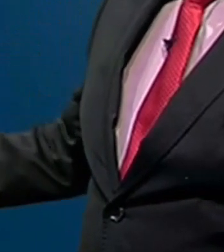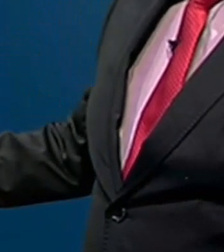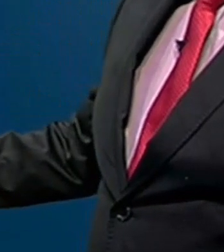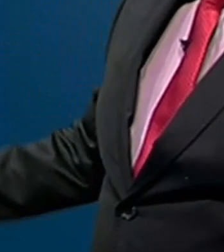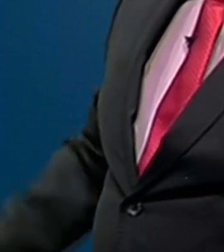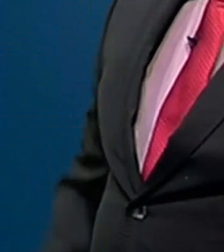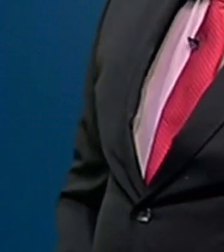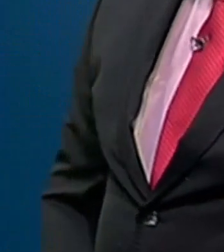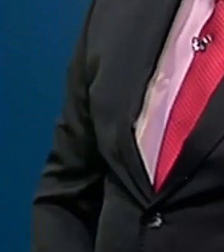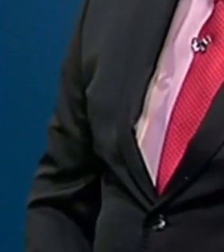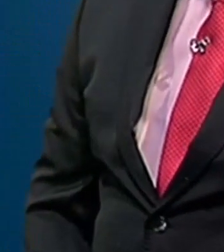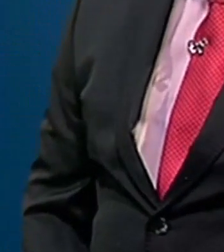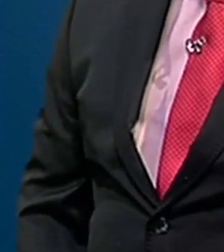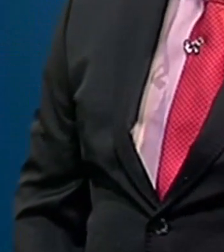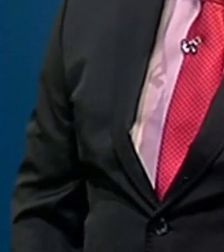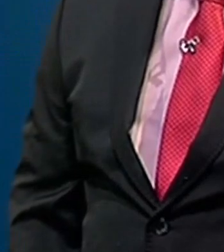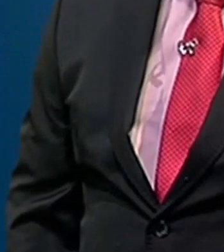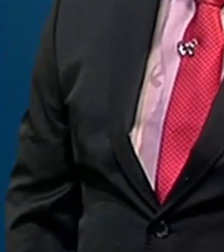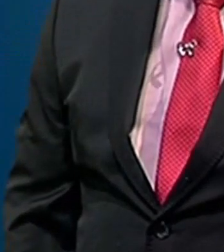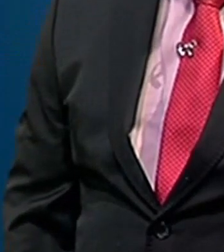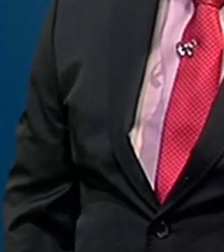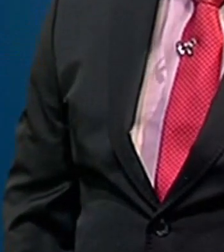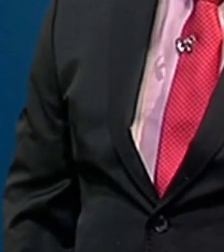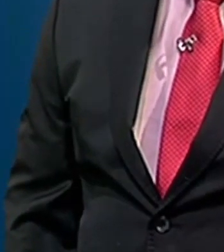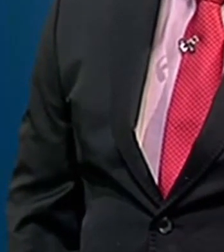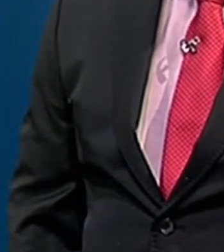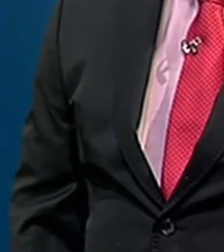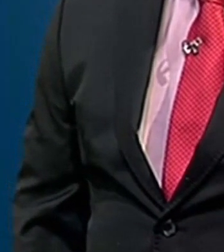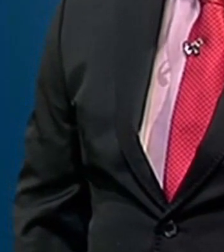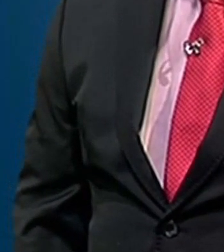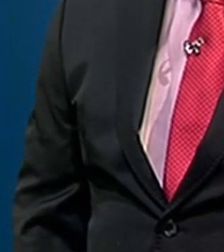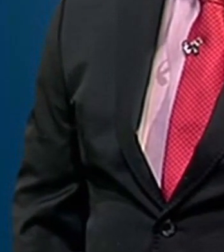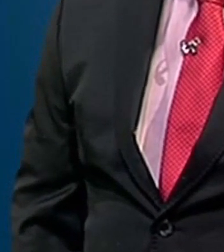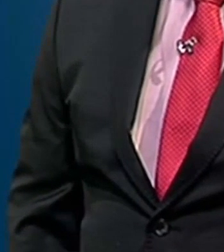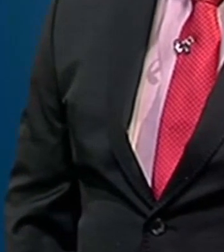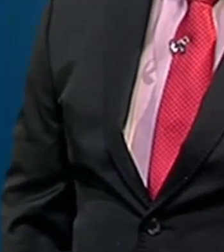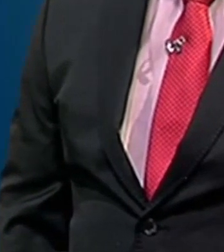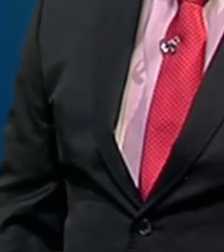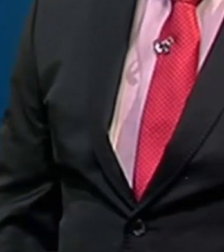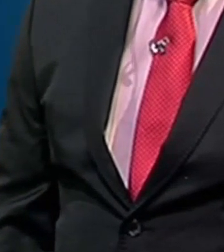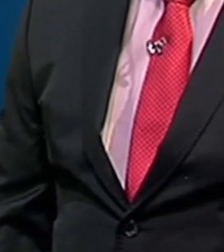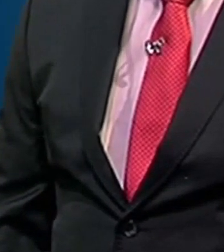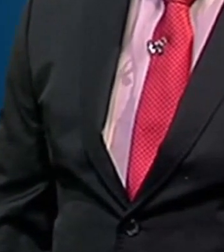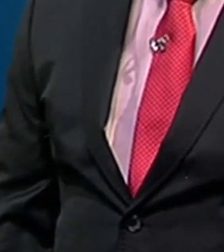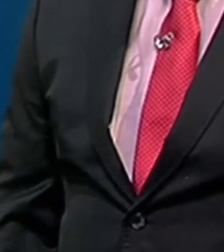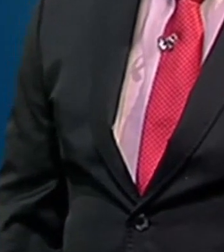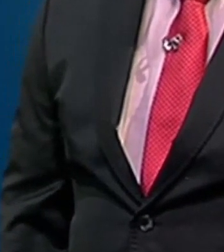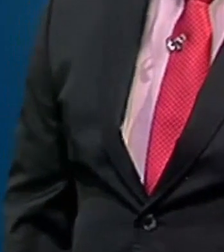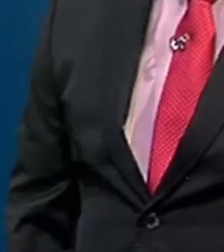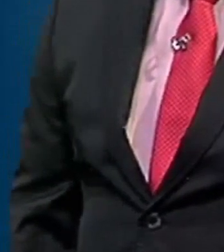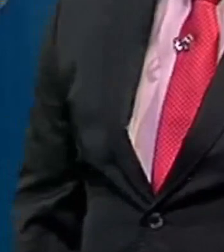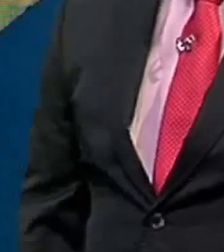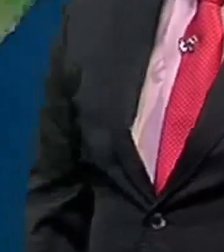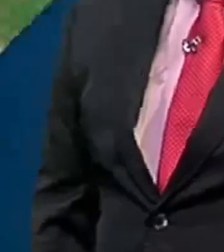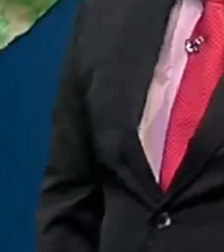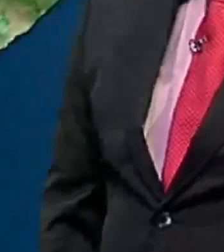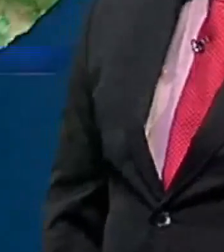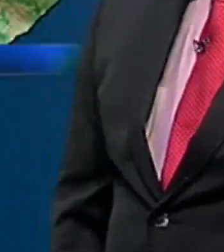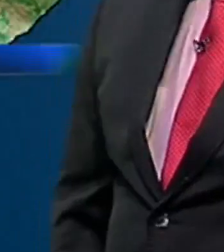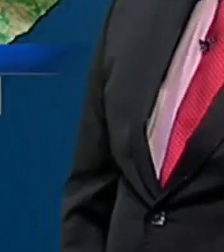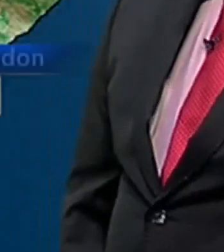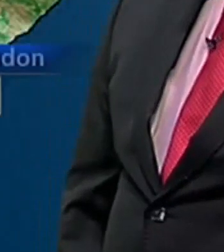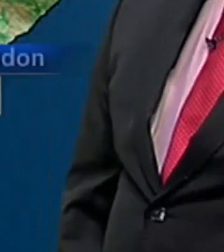ho tshise lona se bakeng sa Durban ka tse 32 mme ka hare ho province yane ya Kapa Bophirima teng ha ke re Kapa Botjhabela re ka lebala